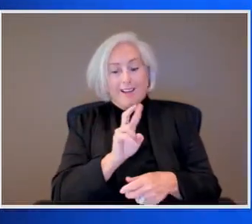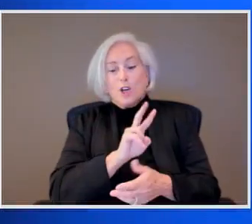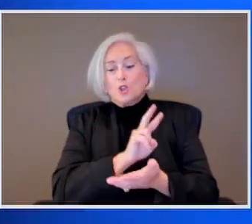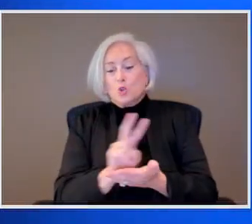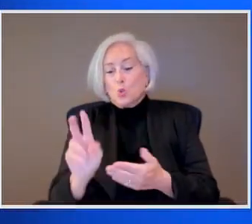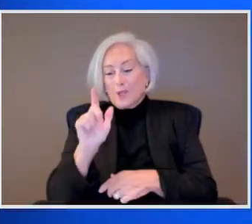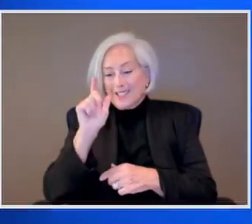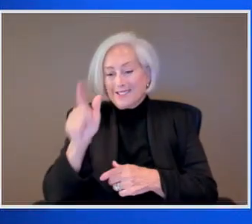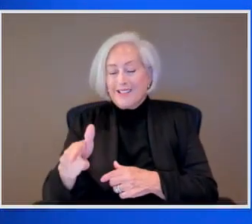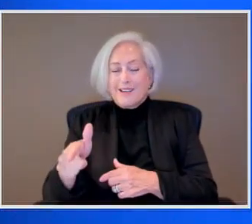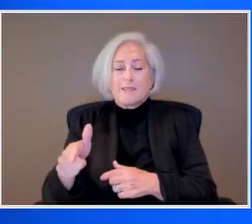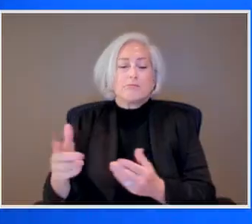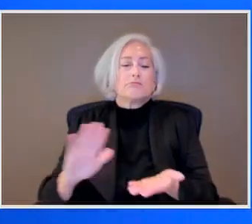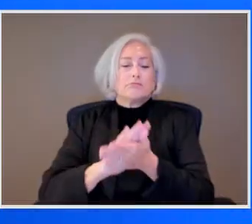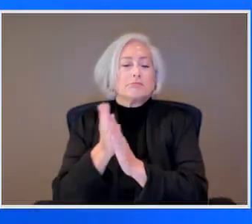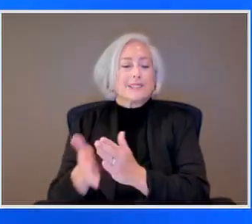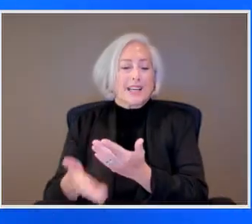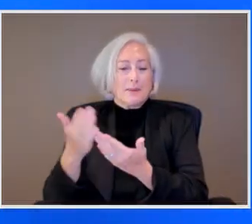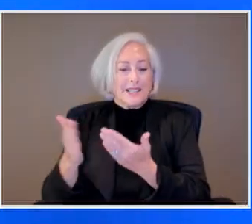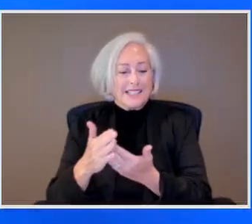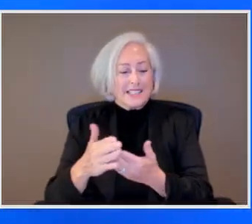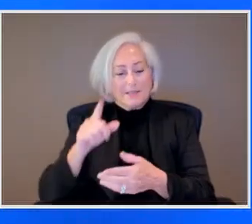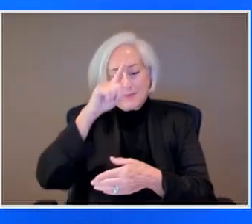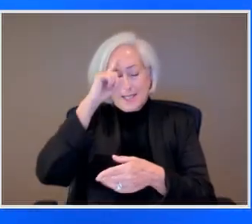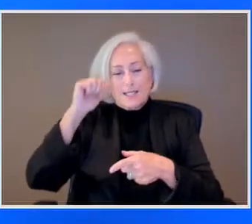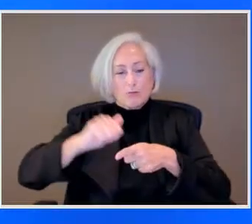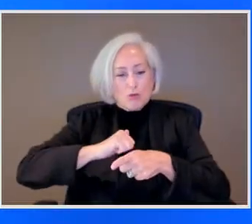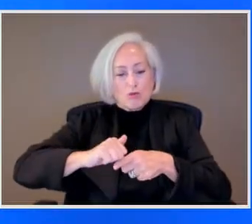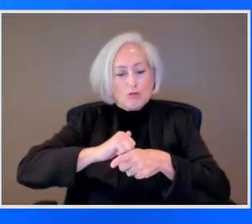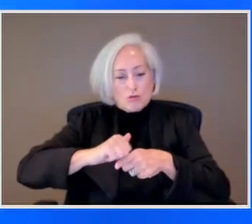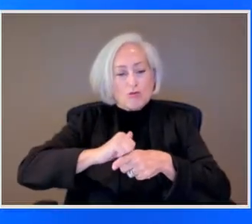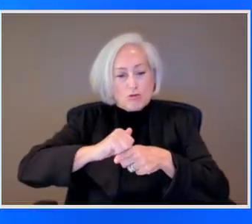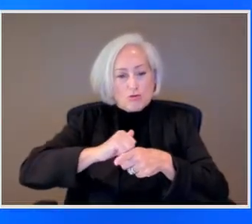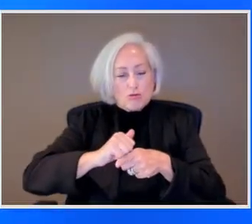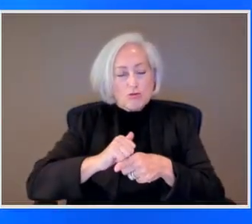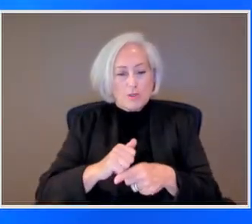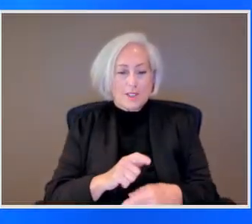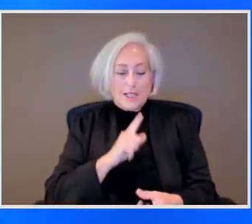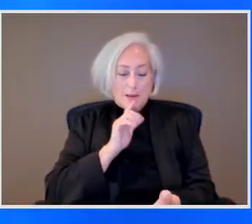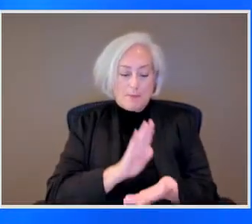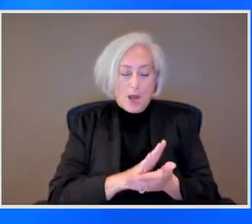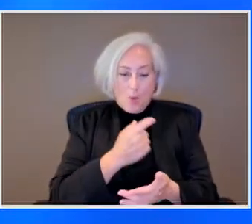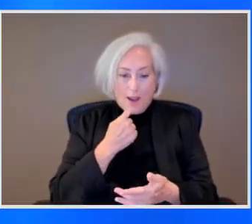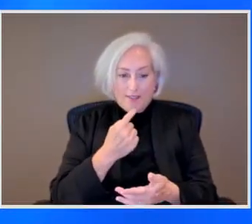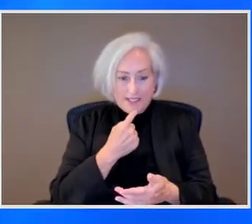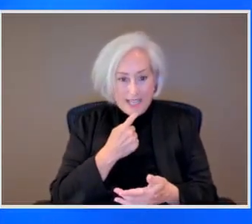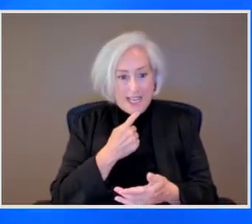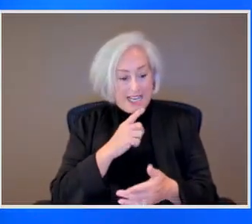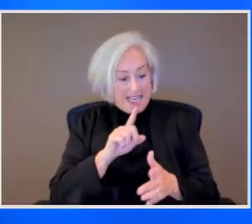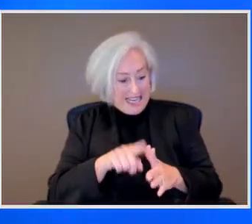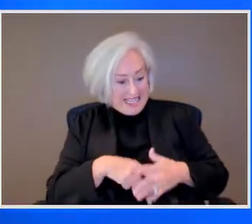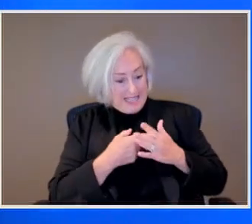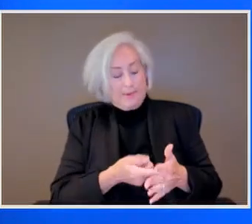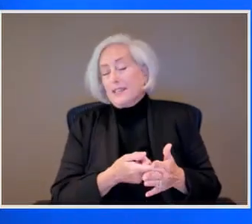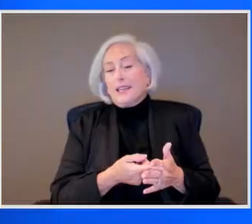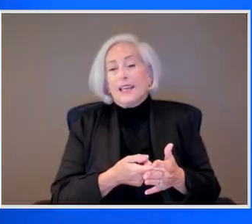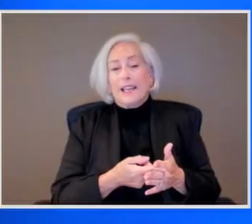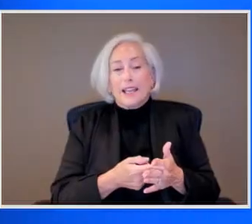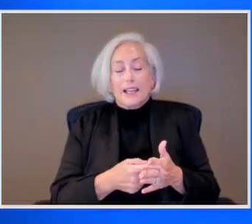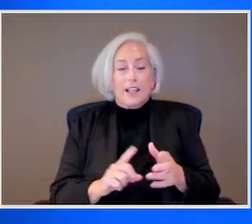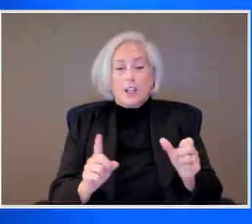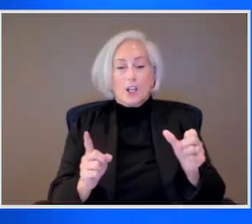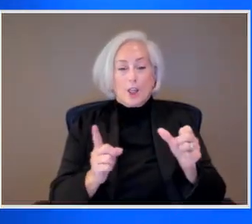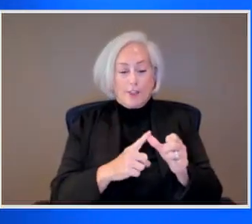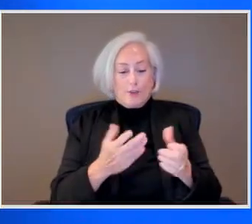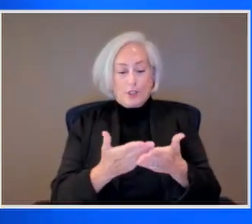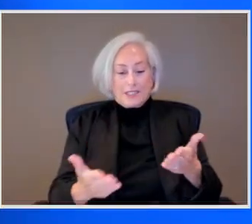restarts. So like my wife said, that we had a conversation in the beginning that the biggest takeaway can be from this, that you